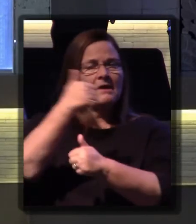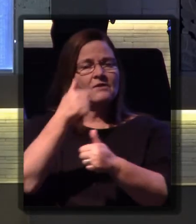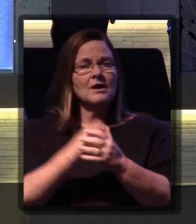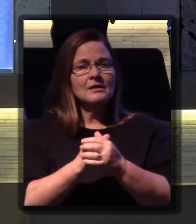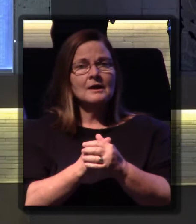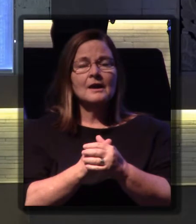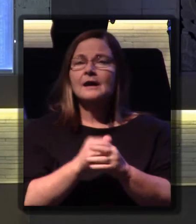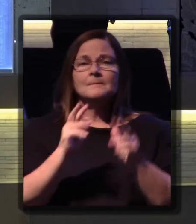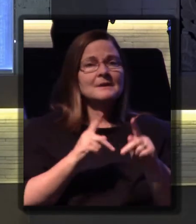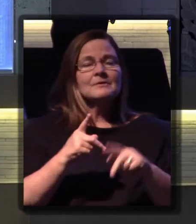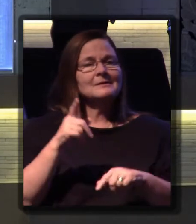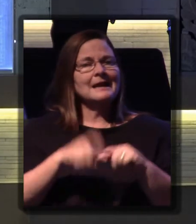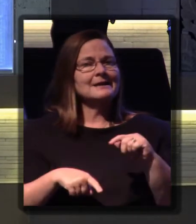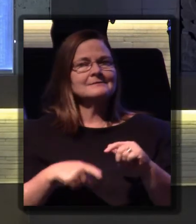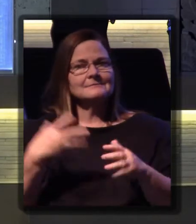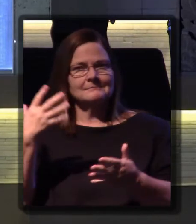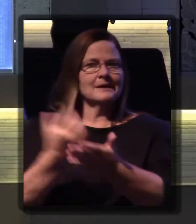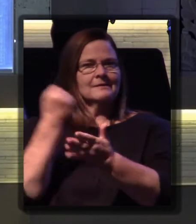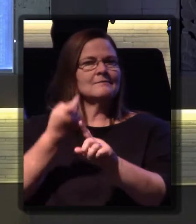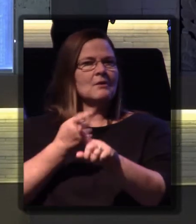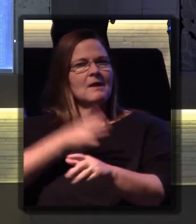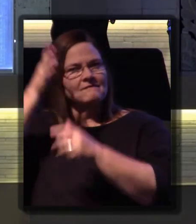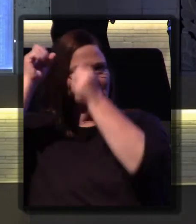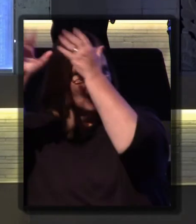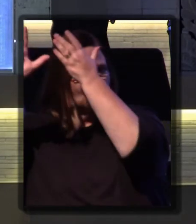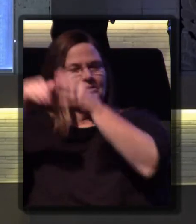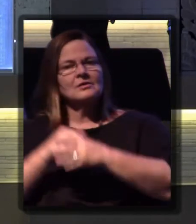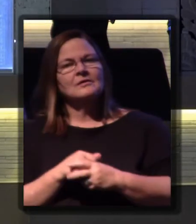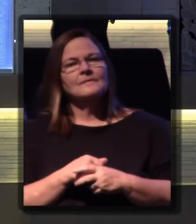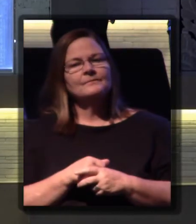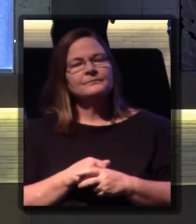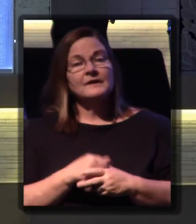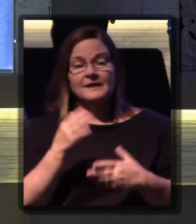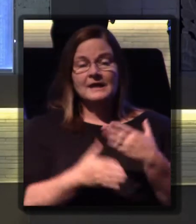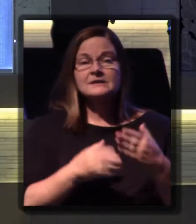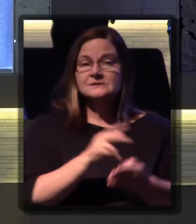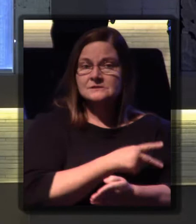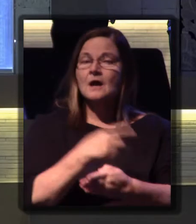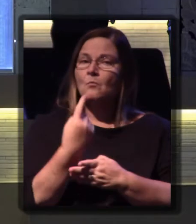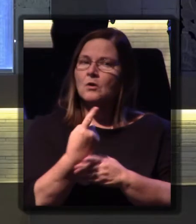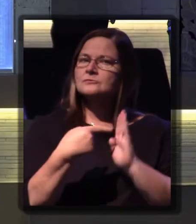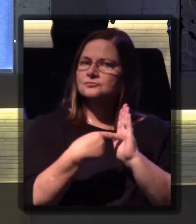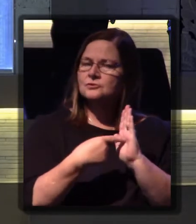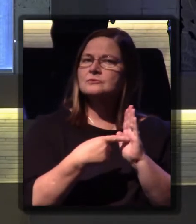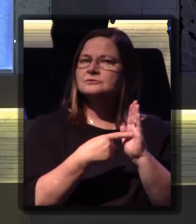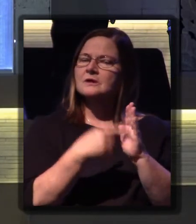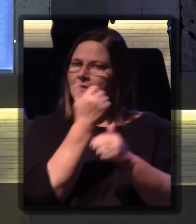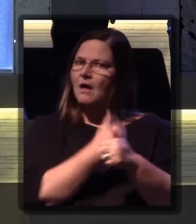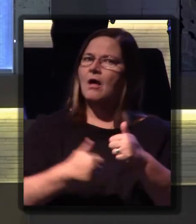them out of my hand. My Father who has given them to me is greater than all, and no one is able to snatch them out of my Father's hand.